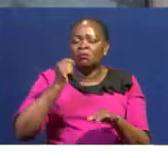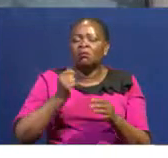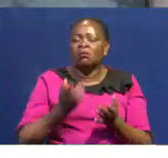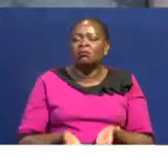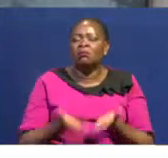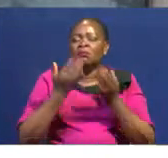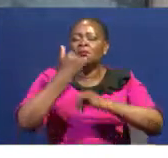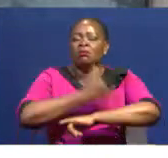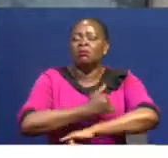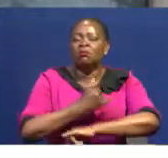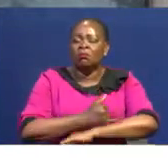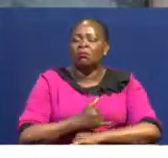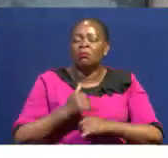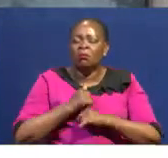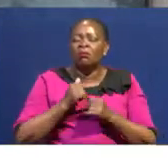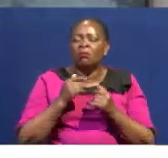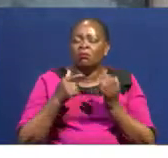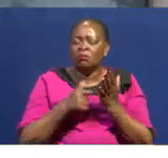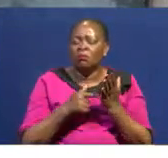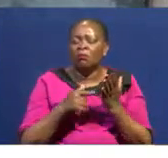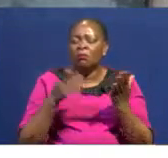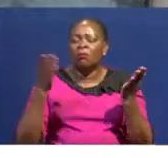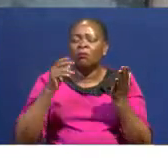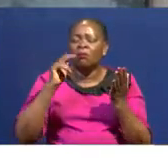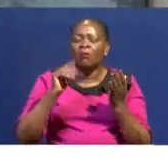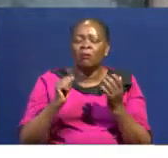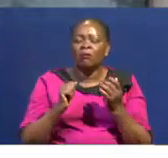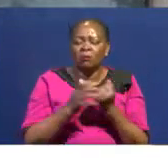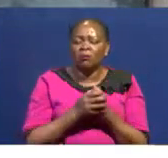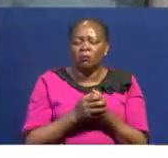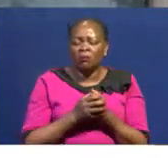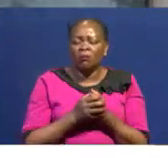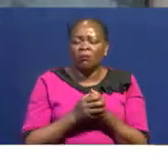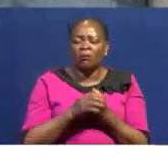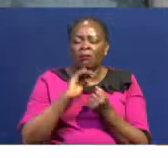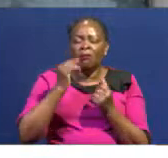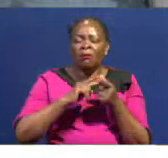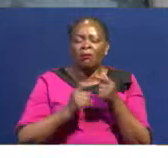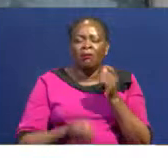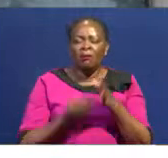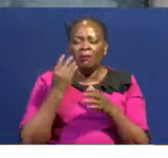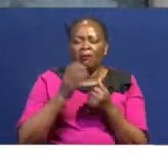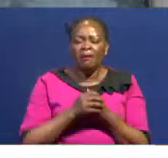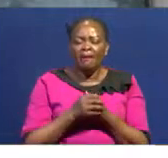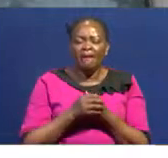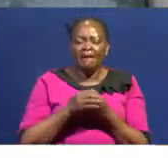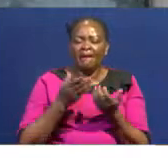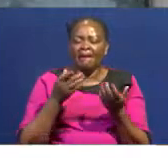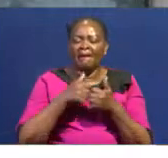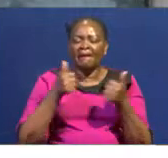Advanced Institute of Science and Technology in Konza Technopolis is complete.